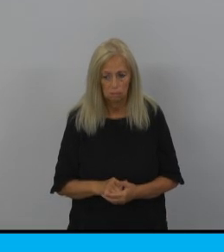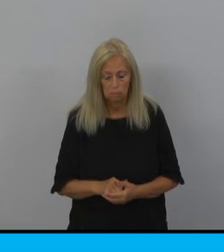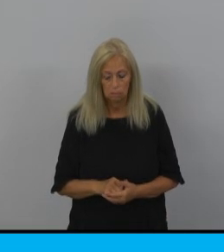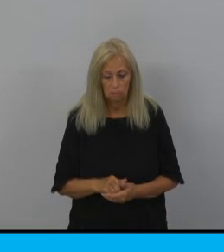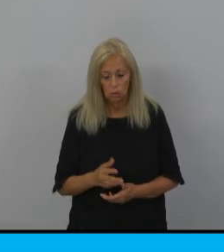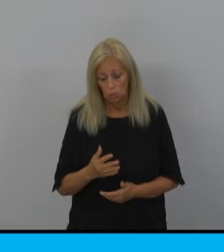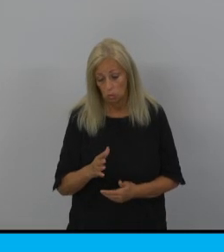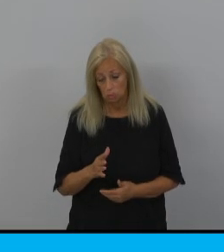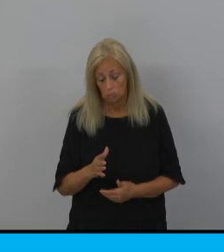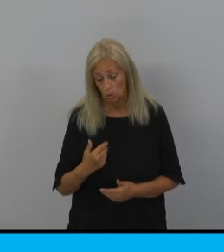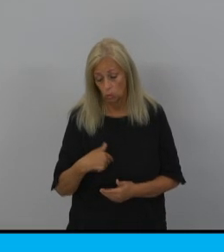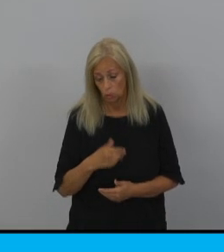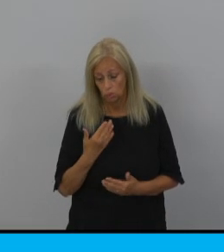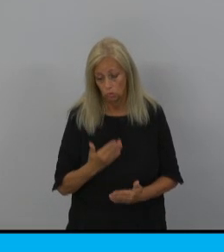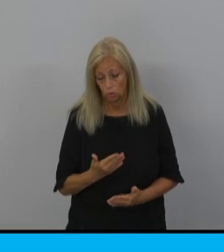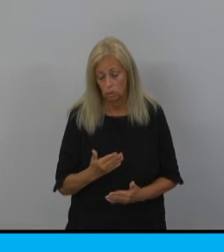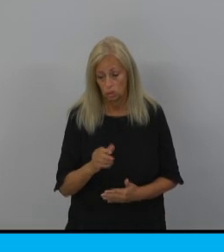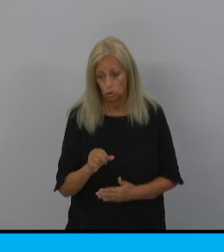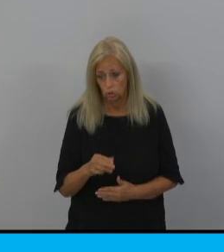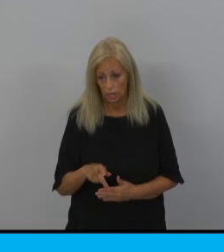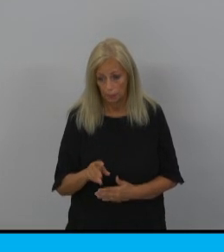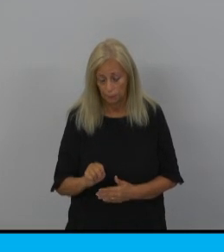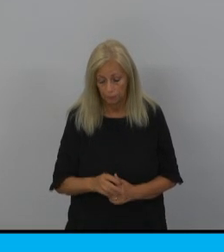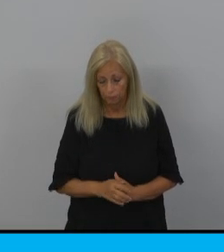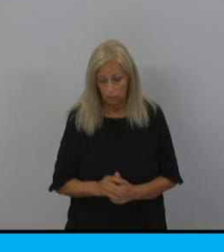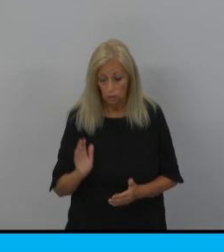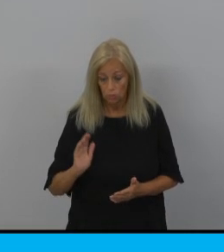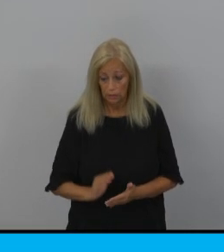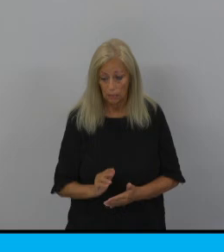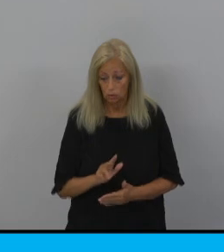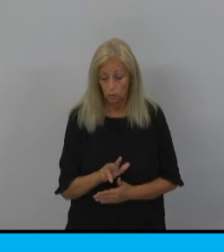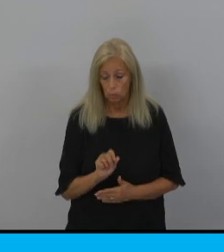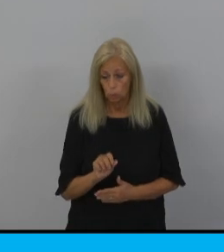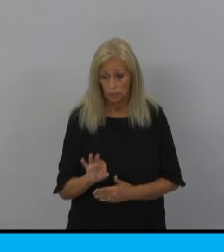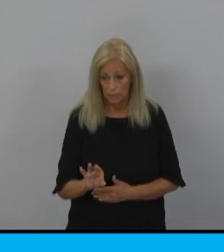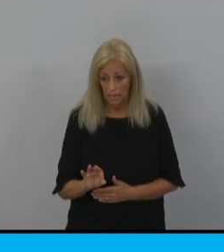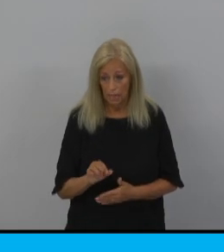can see we got down to about 3.9 million.